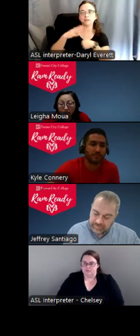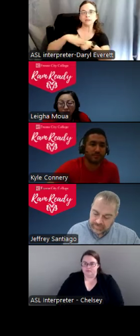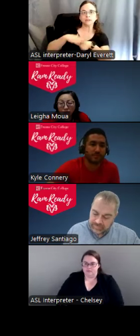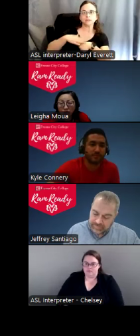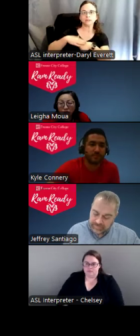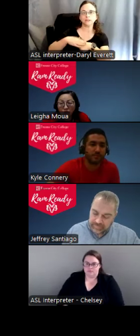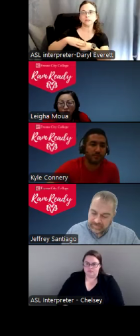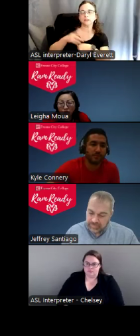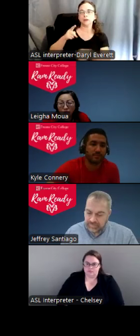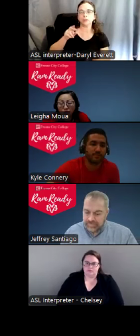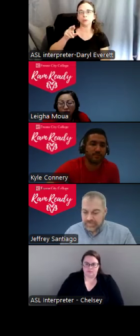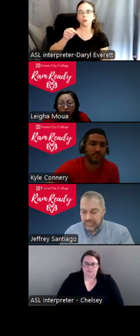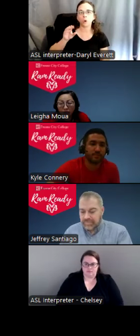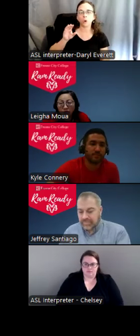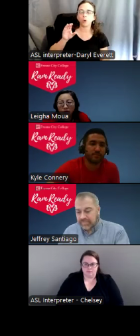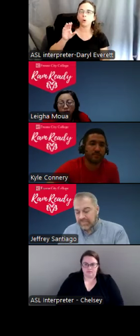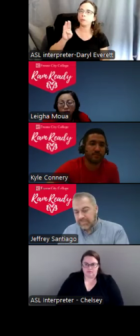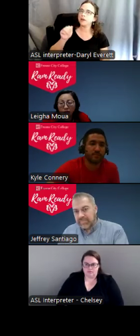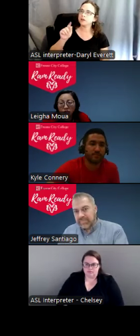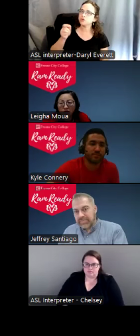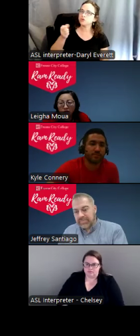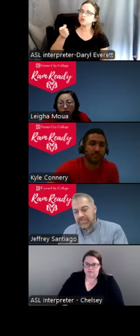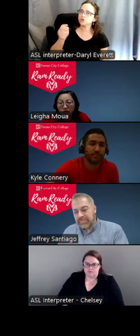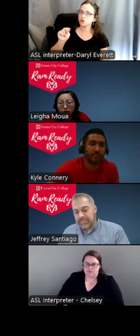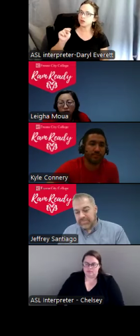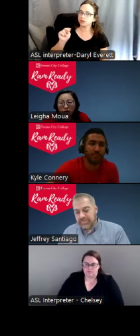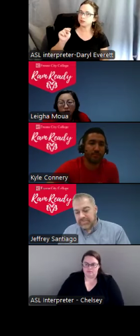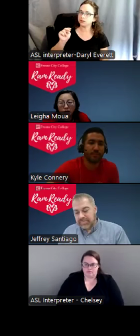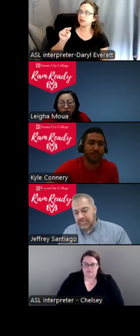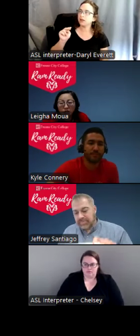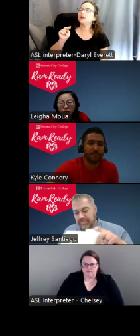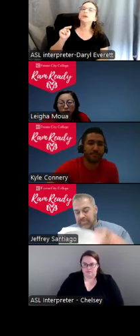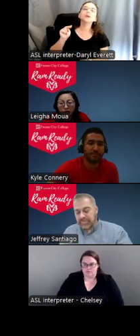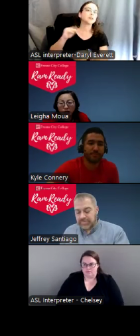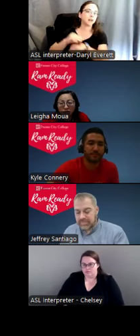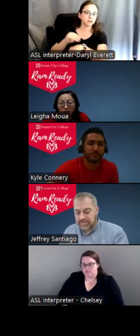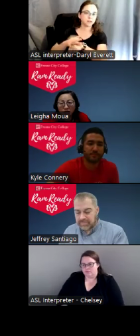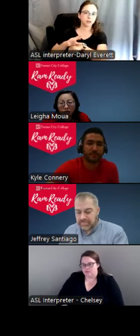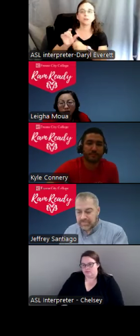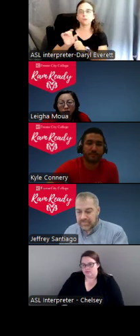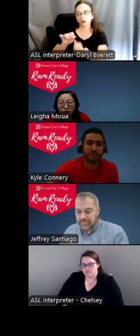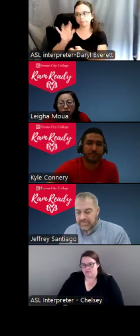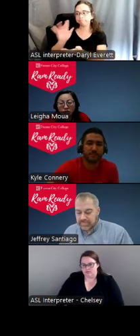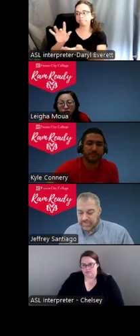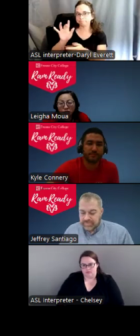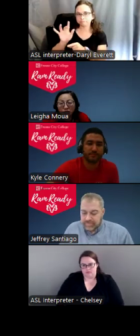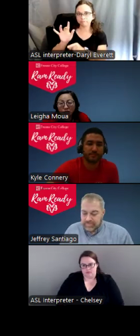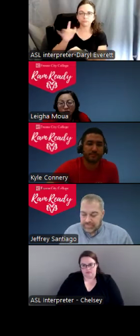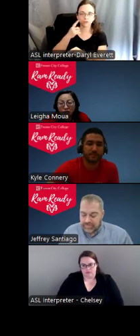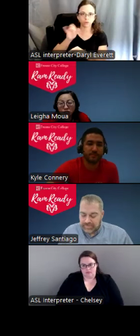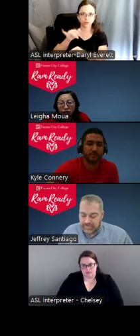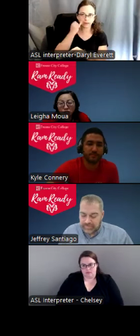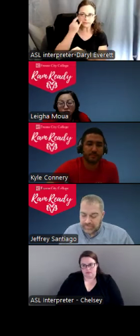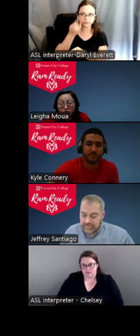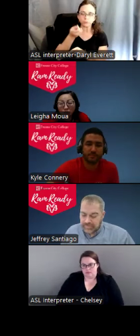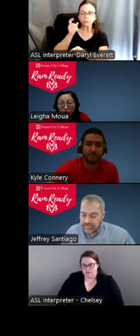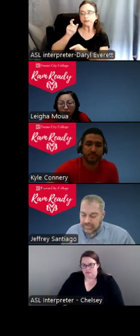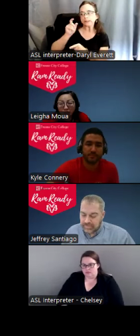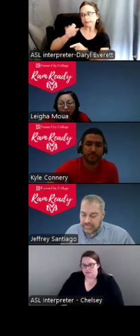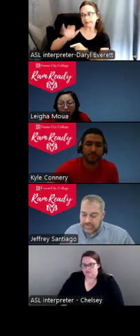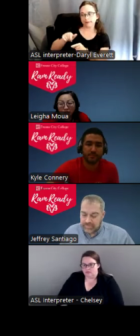meet to go over their probation. This would be an option as well. Once you choose